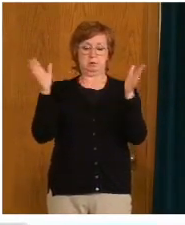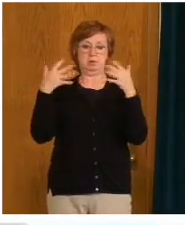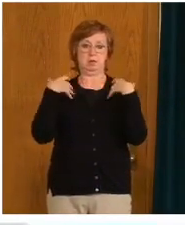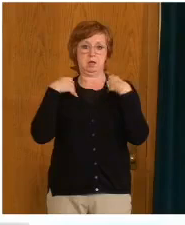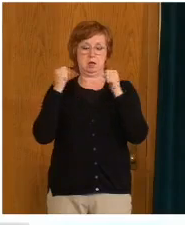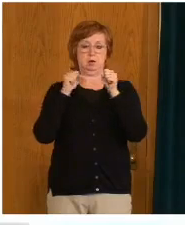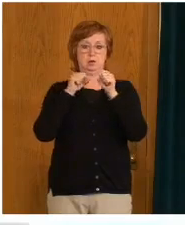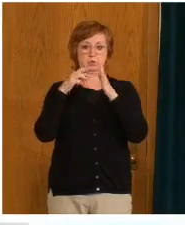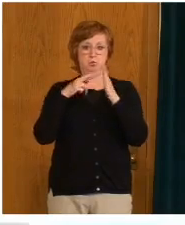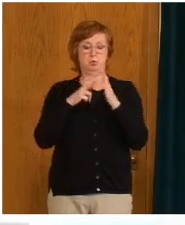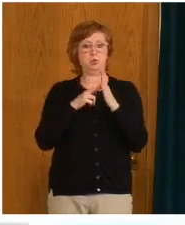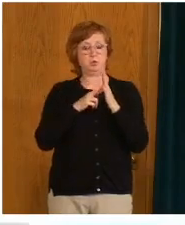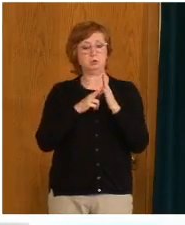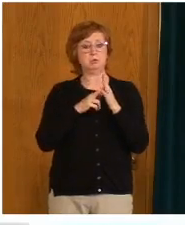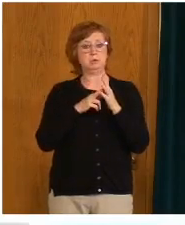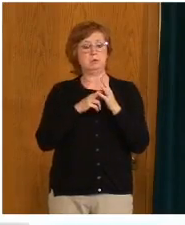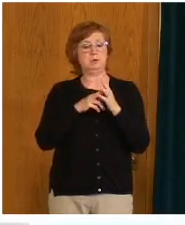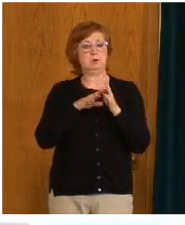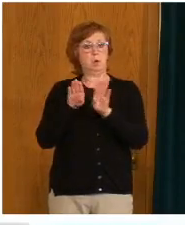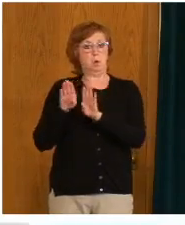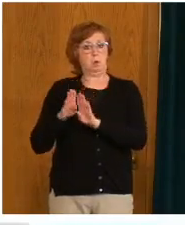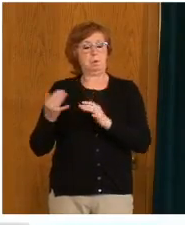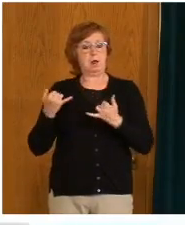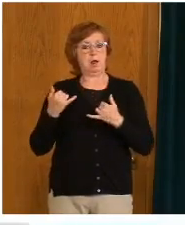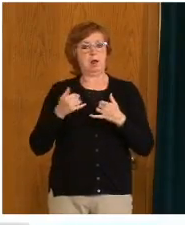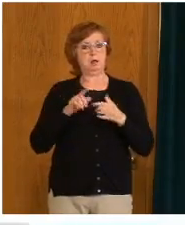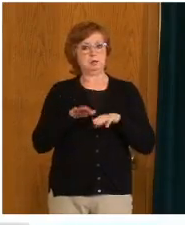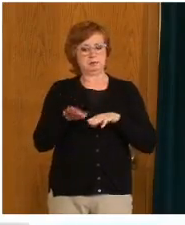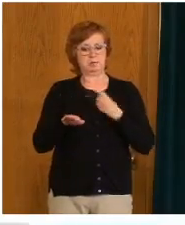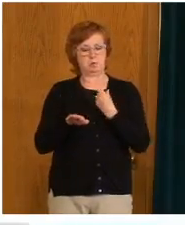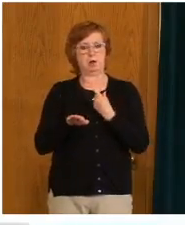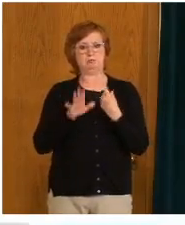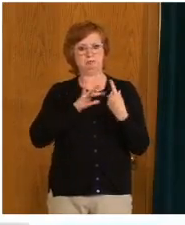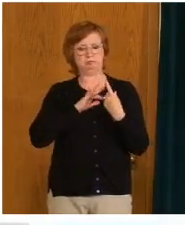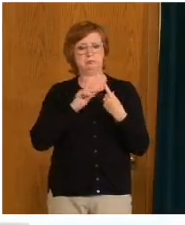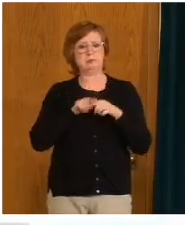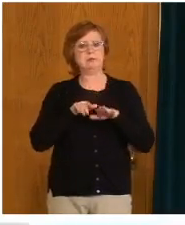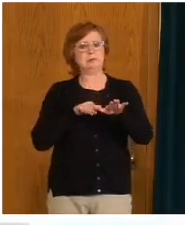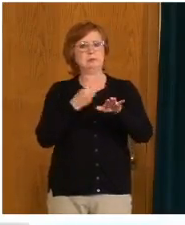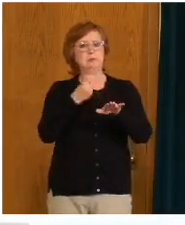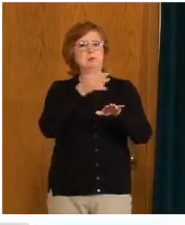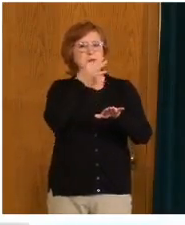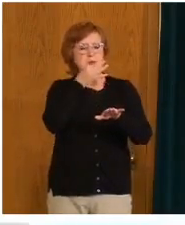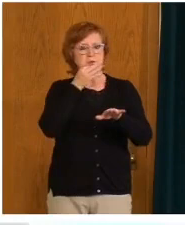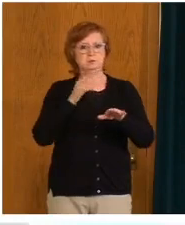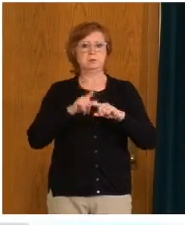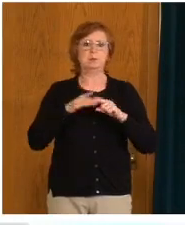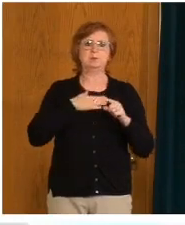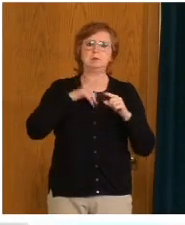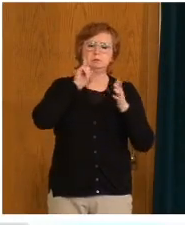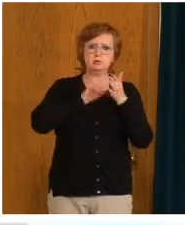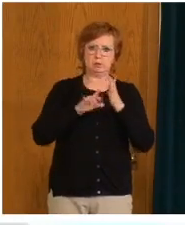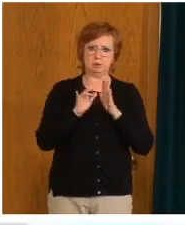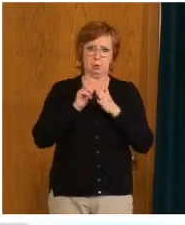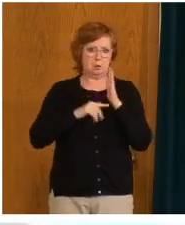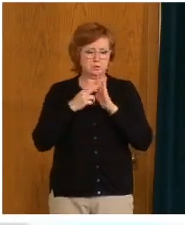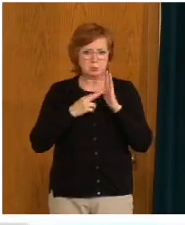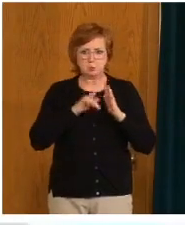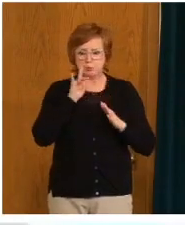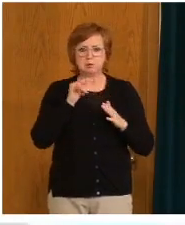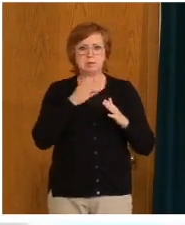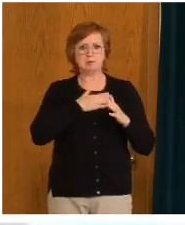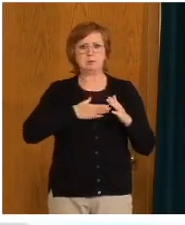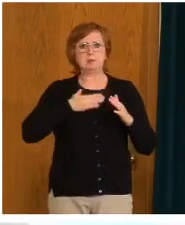all of us to go to the website, read the details of everything in the Reopen Saskatchewan plan under step